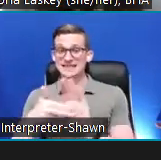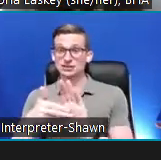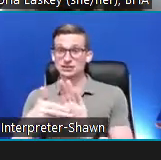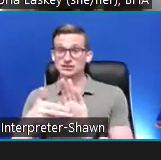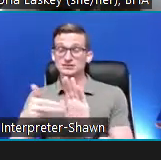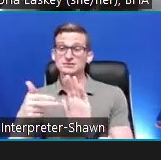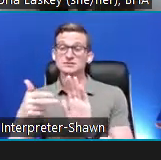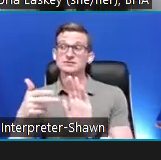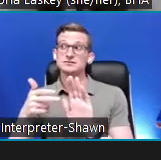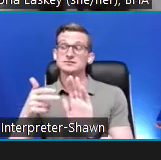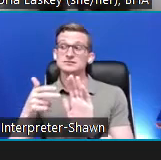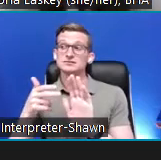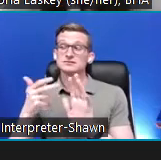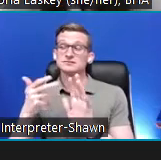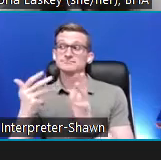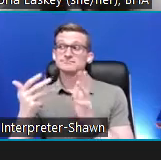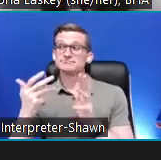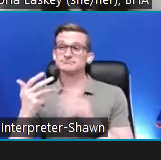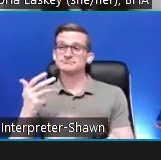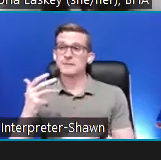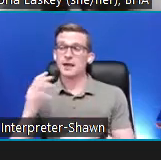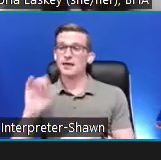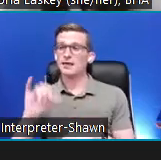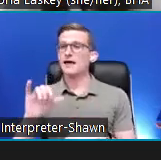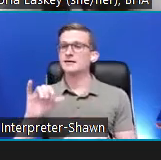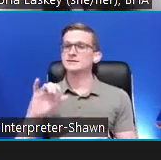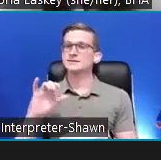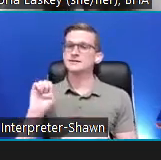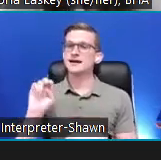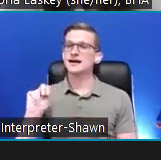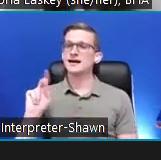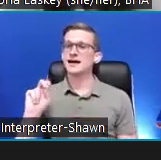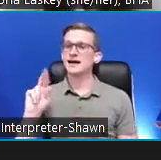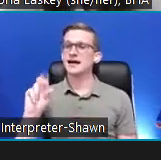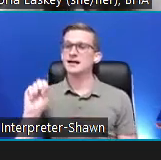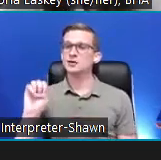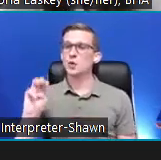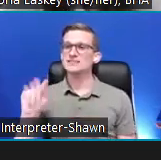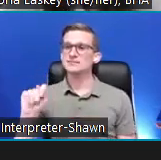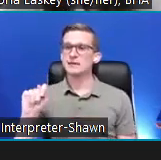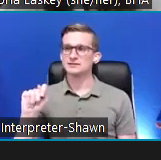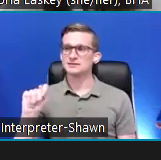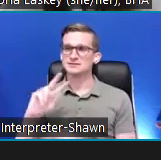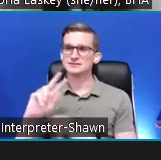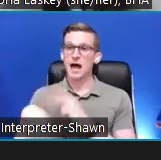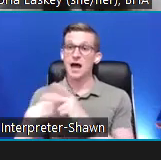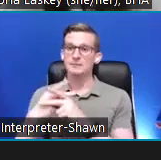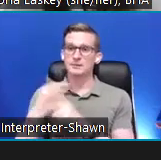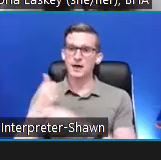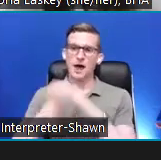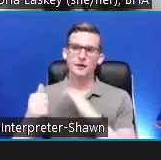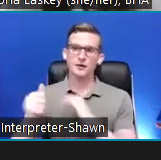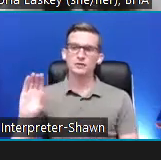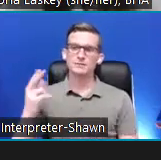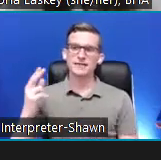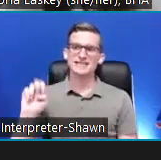really is an endorsement type under the BHE portion of the